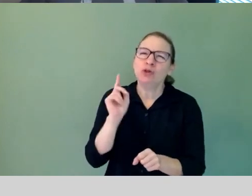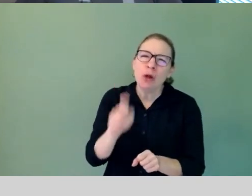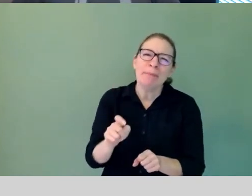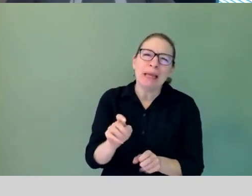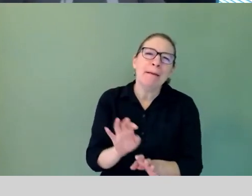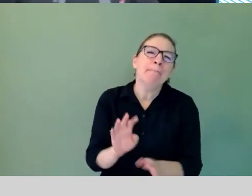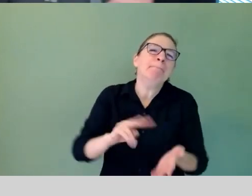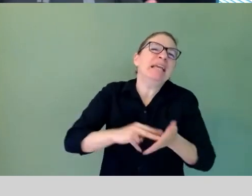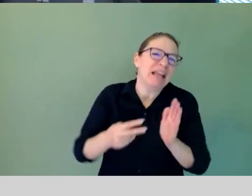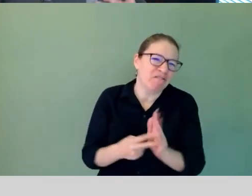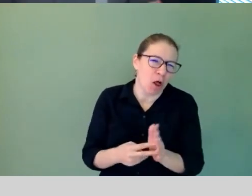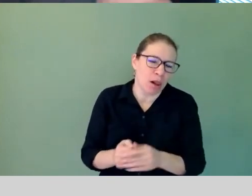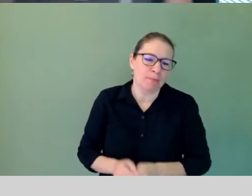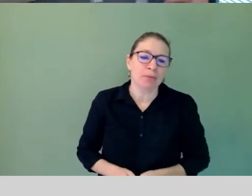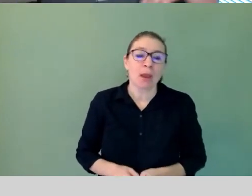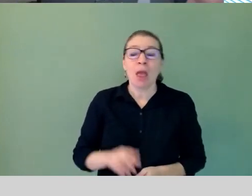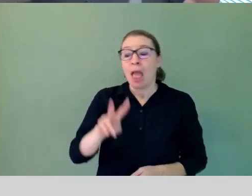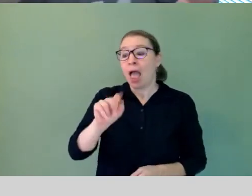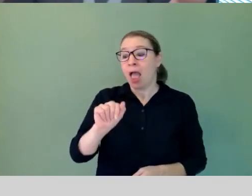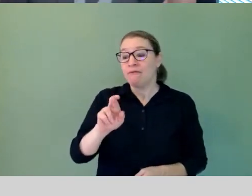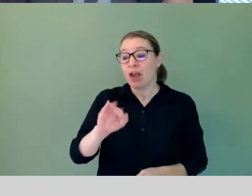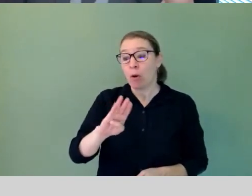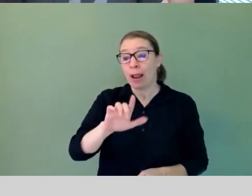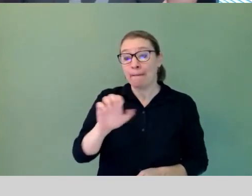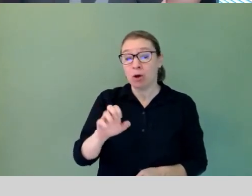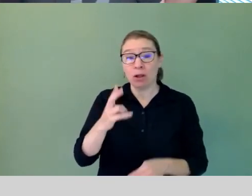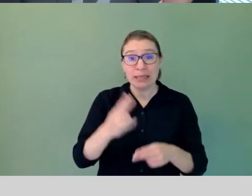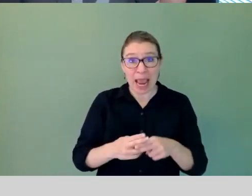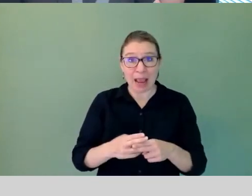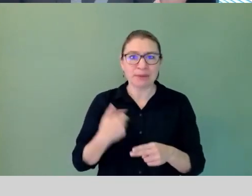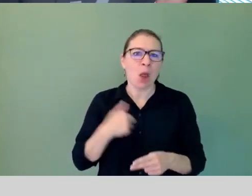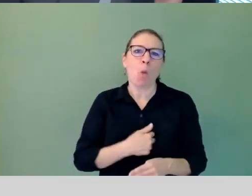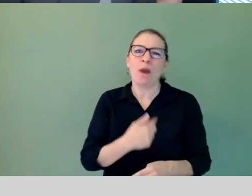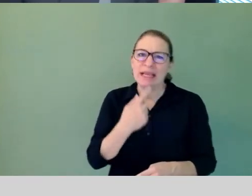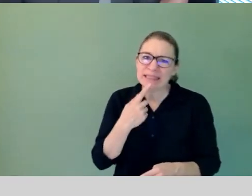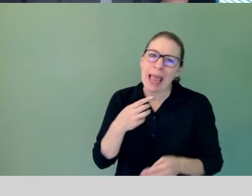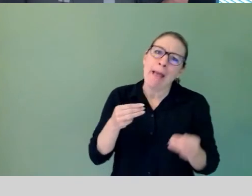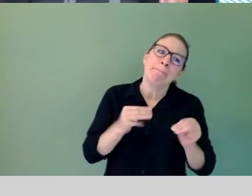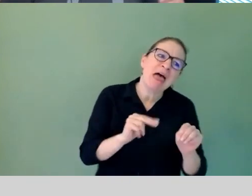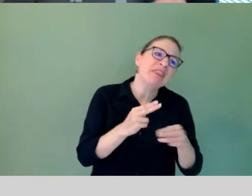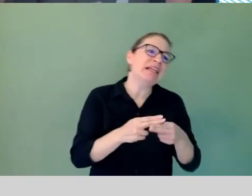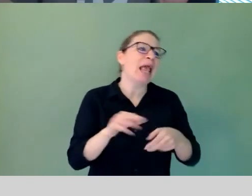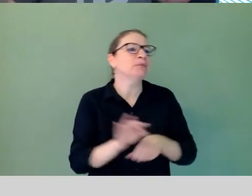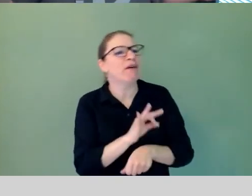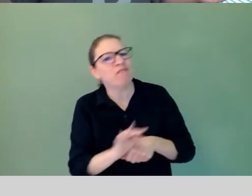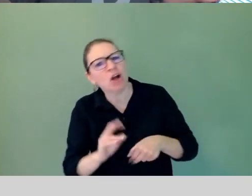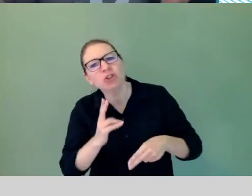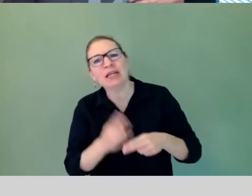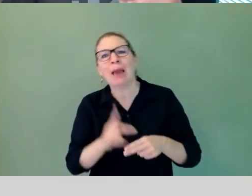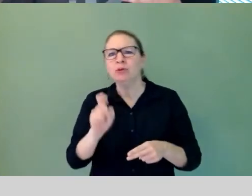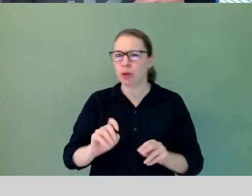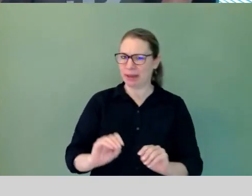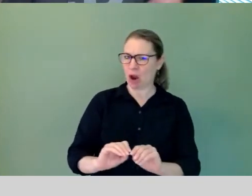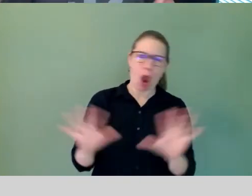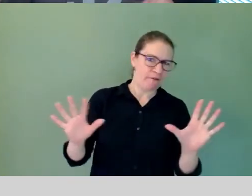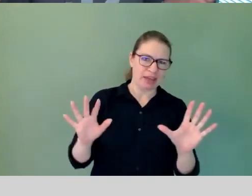should be self-documenting. We all say this, like, you know, the variable names should make, and the method names and the function names should make it self-documenting. That's true. If that's the case, then well, the